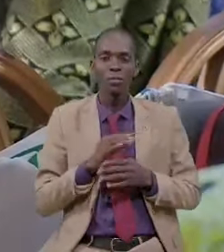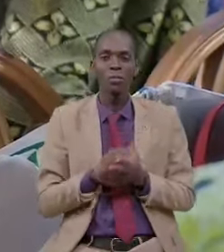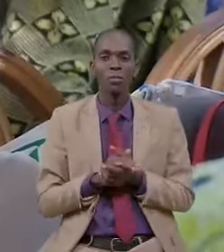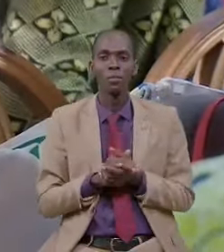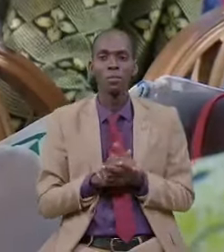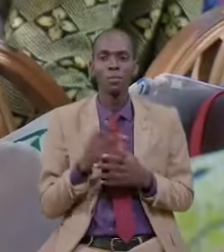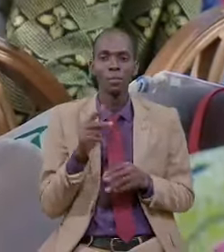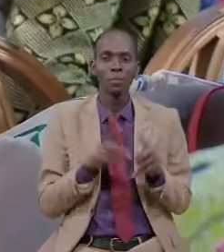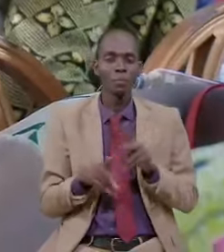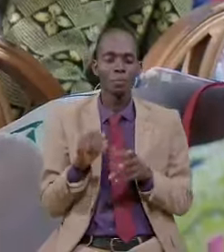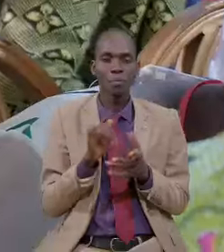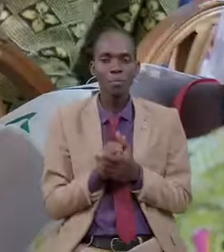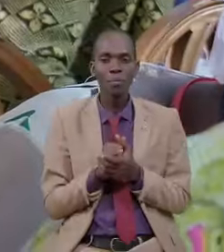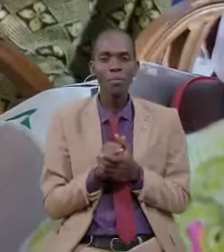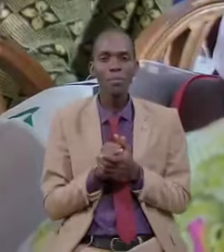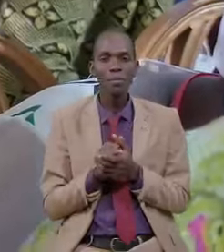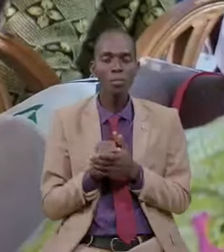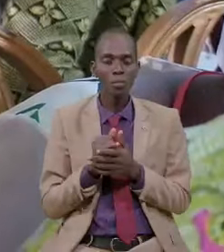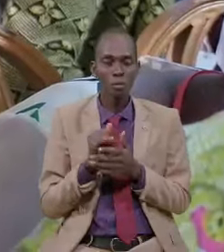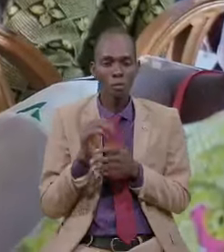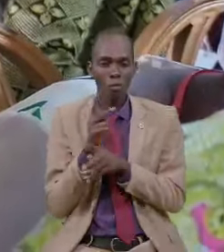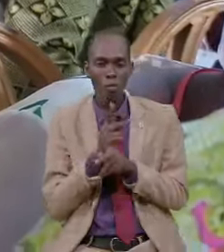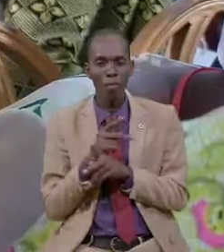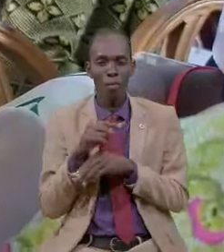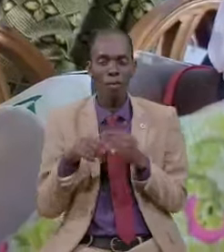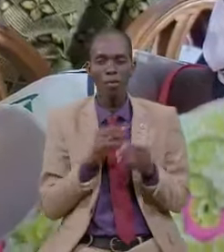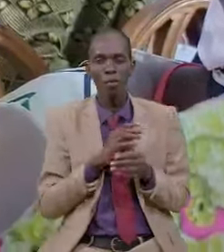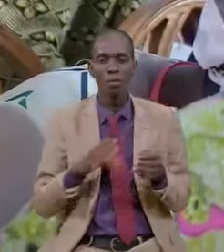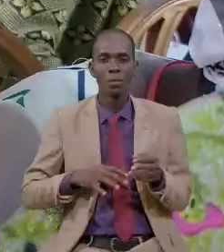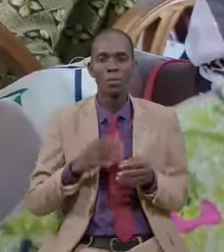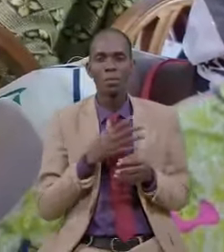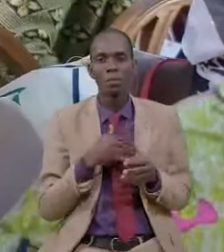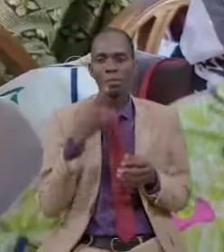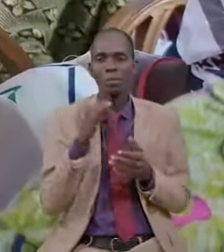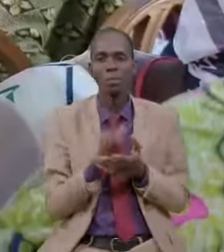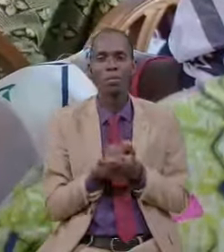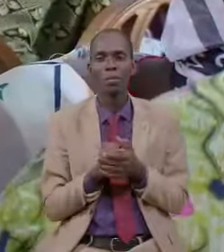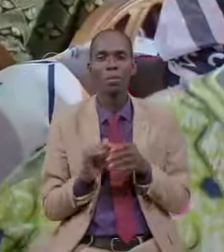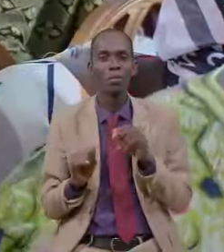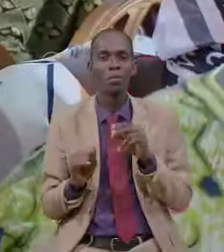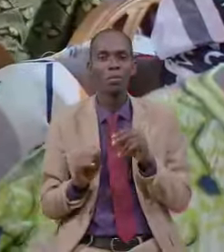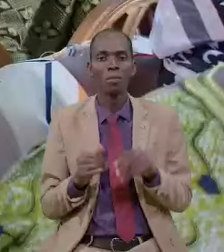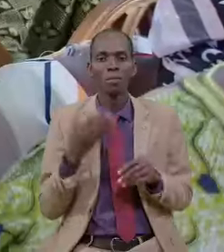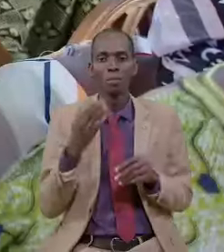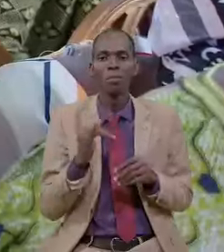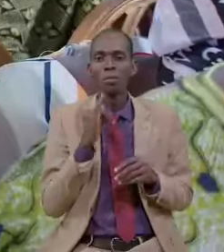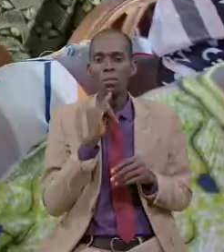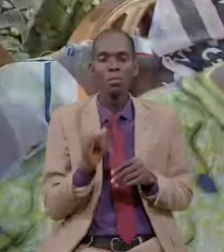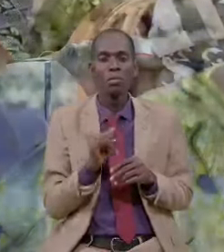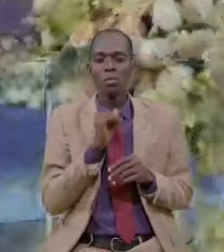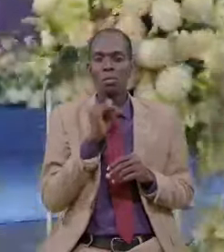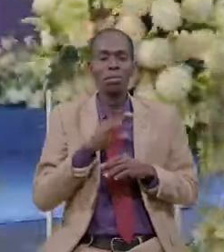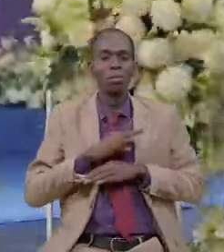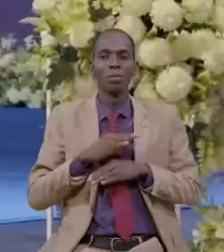about Christ and they say, no, no. The satisfaction coming from Christ, I know where to